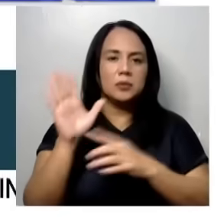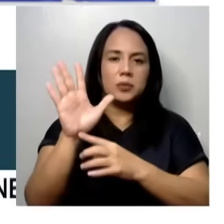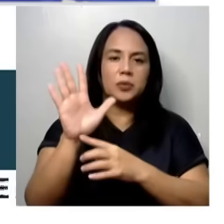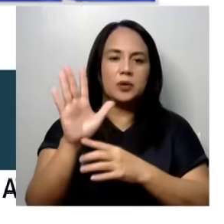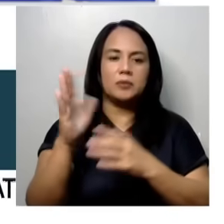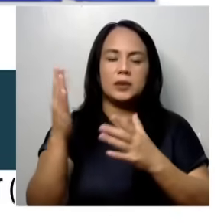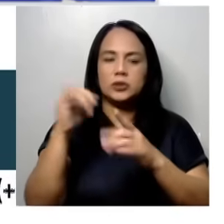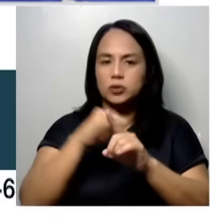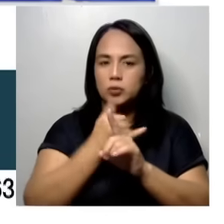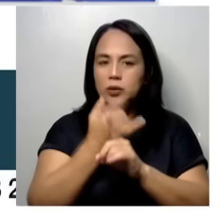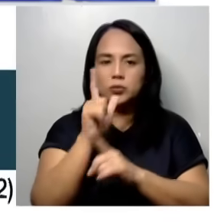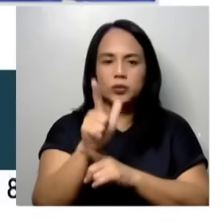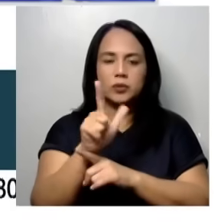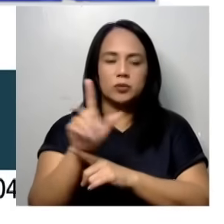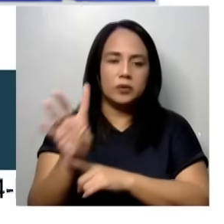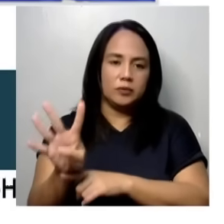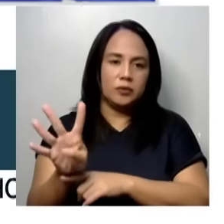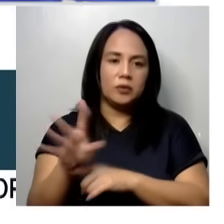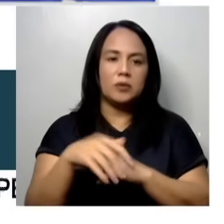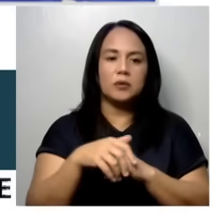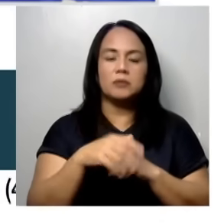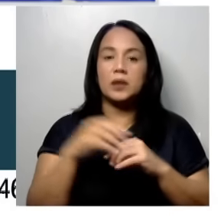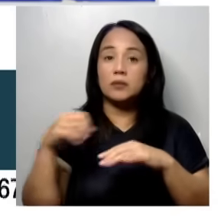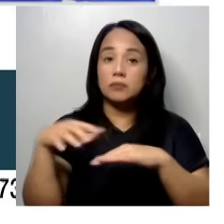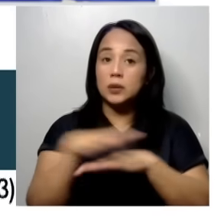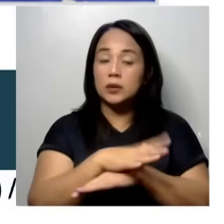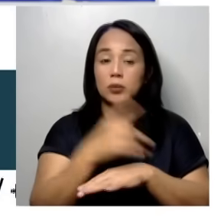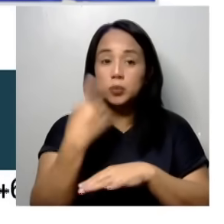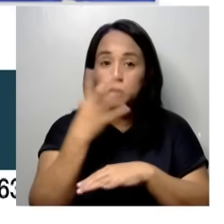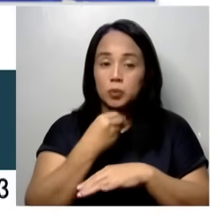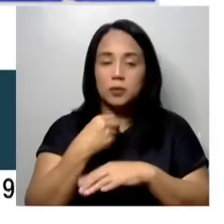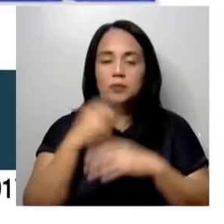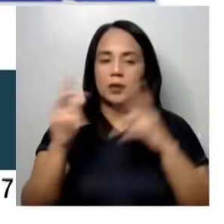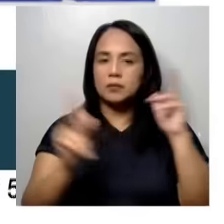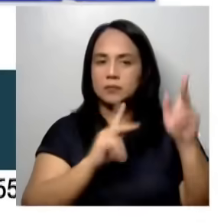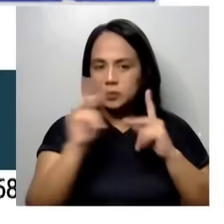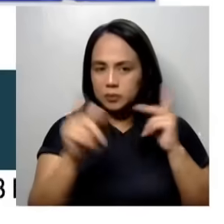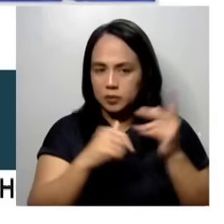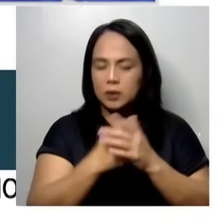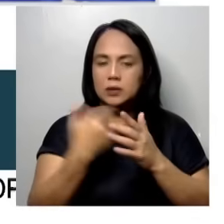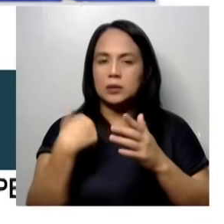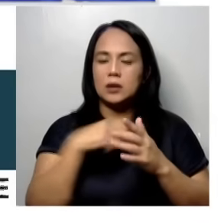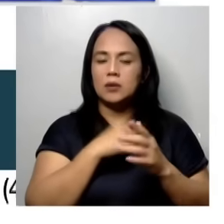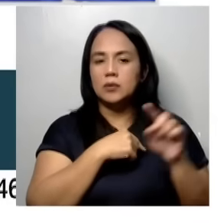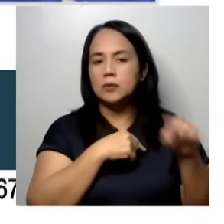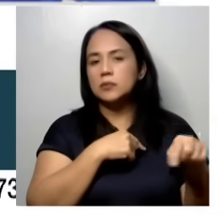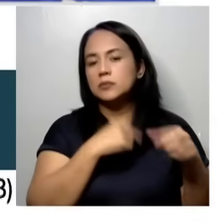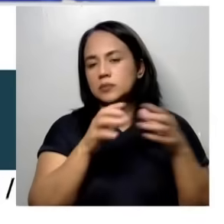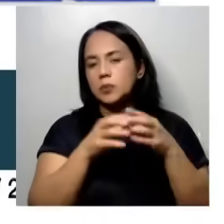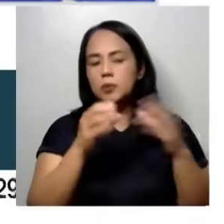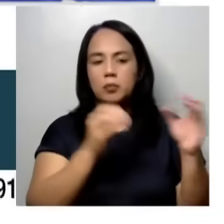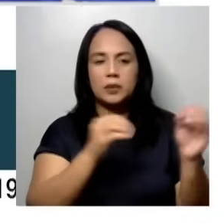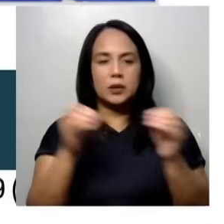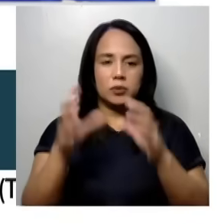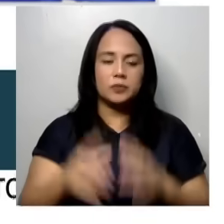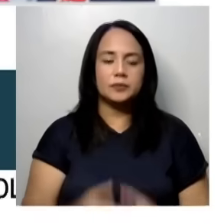January ng 2024, maepektuhan po dito ay yung ating mga mamamayan at yung ating mga driver at mga operator.